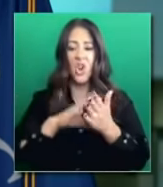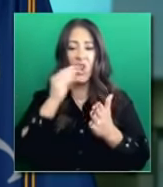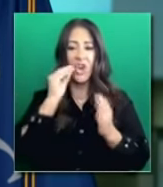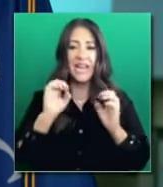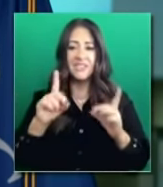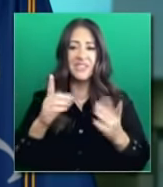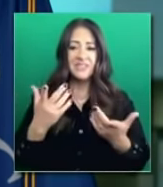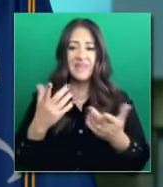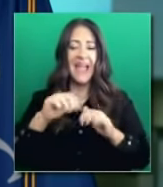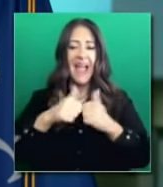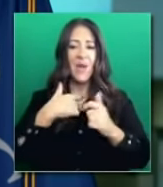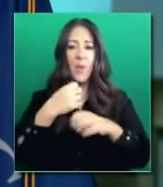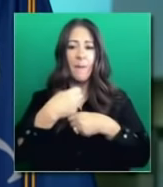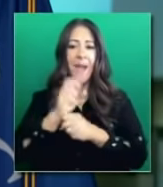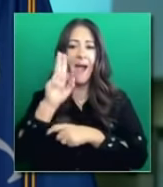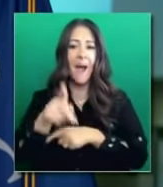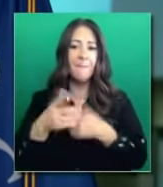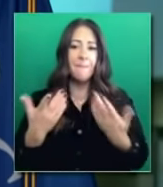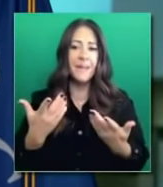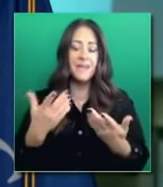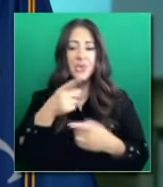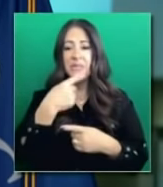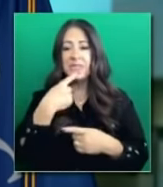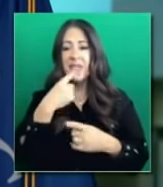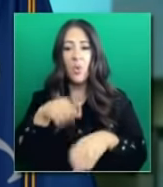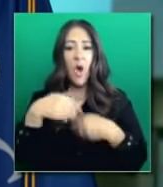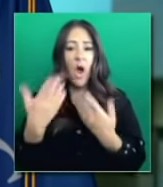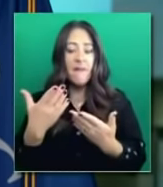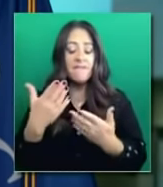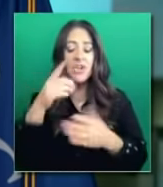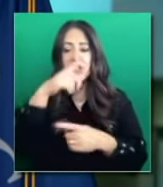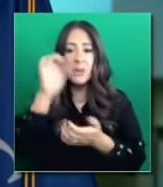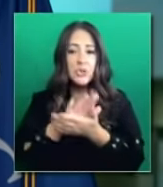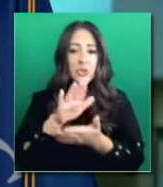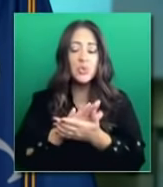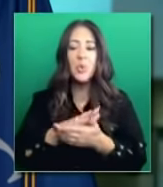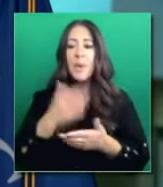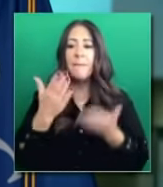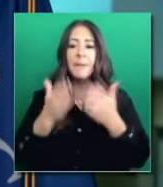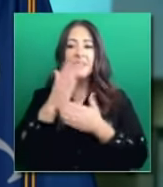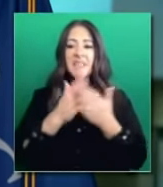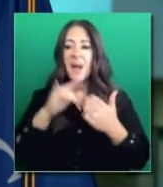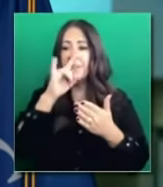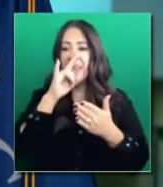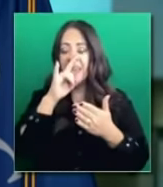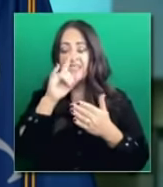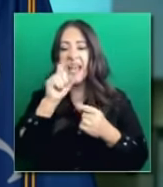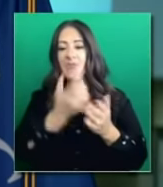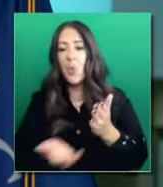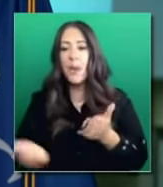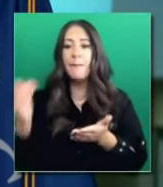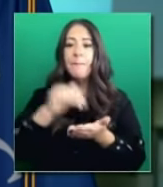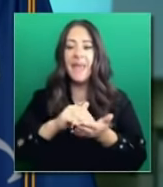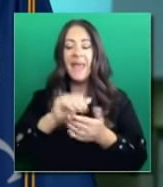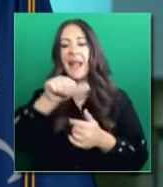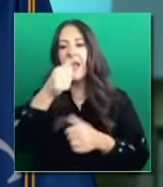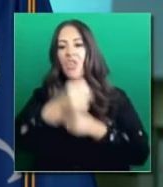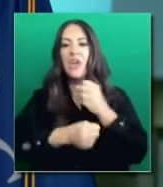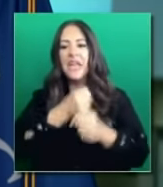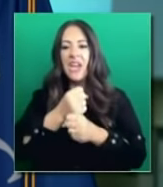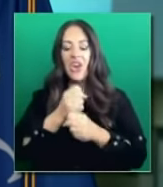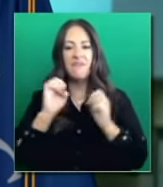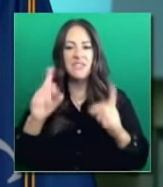extra summer school, extra sessions, kids may be repeating a grade. What do you do for kids that have not come anywhere close to